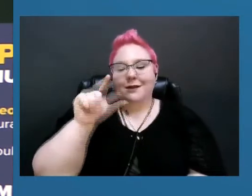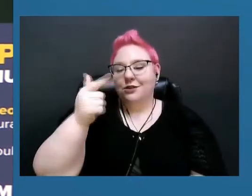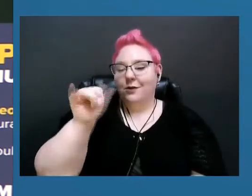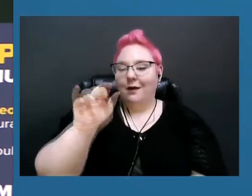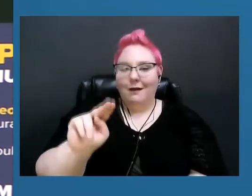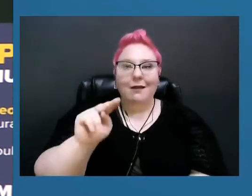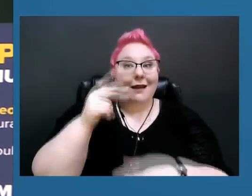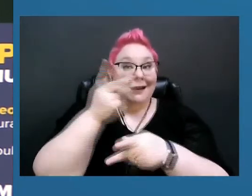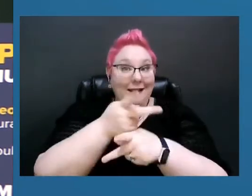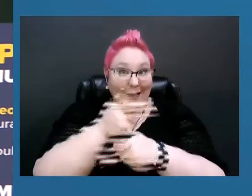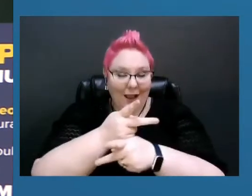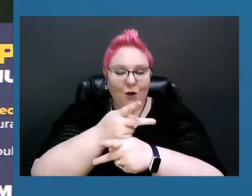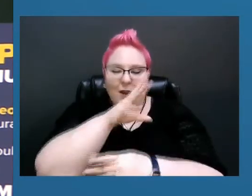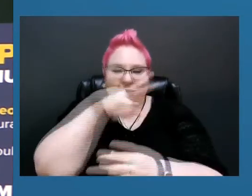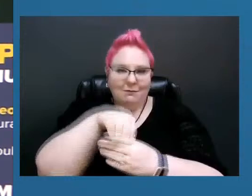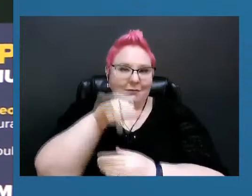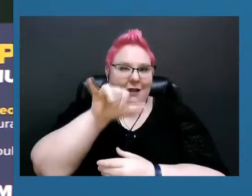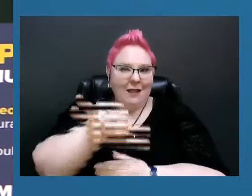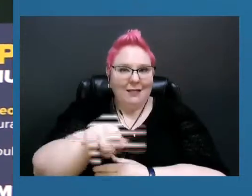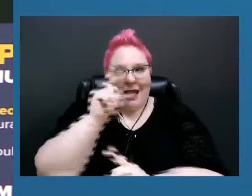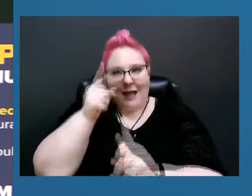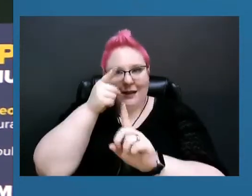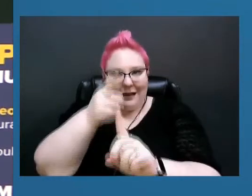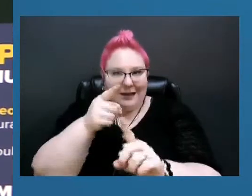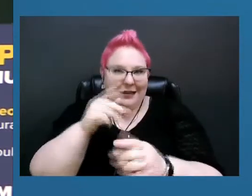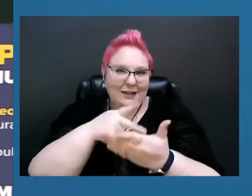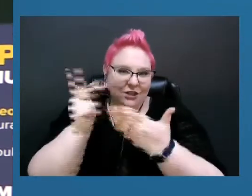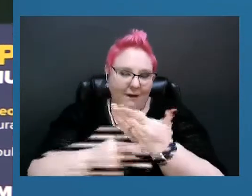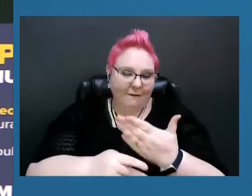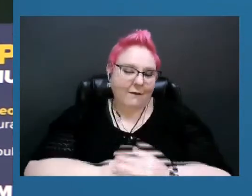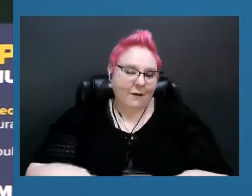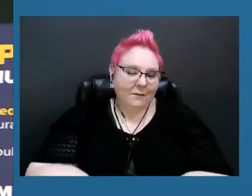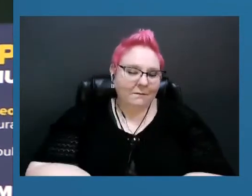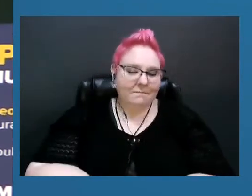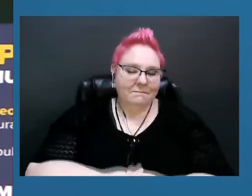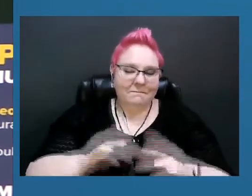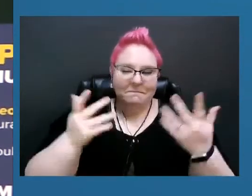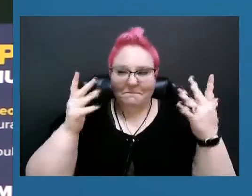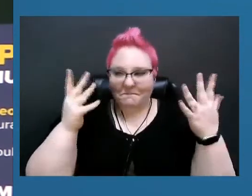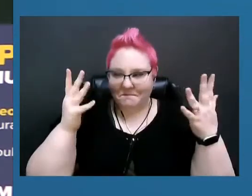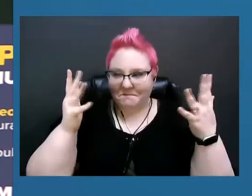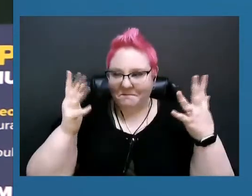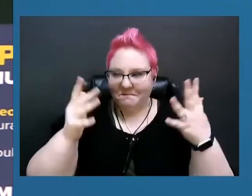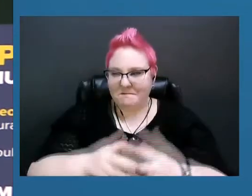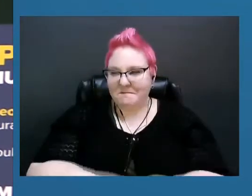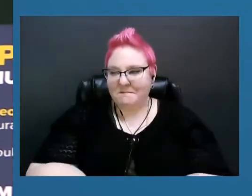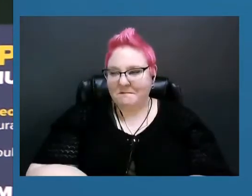initiative.